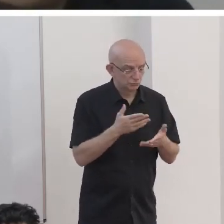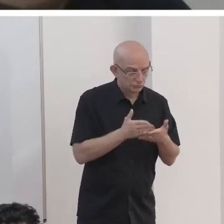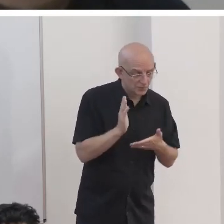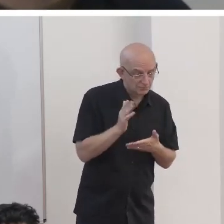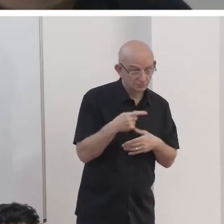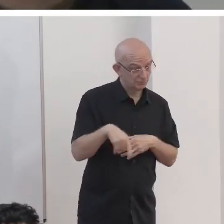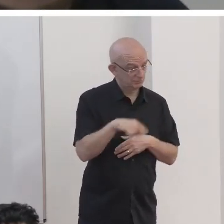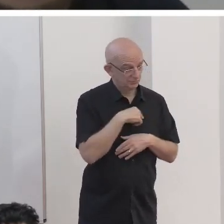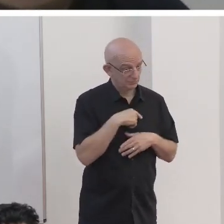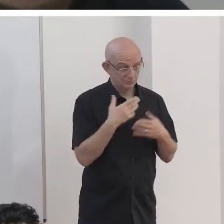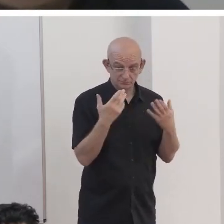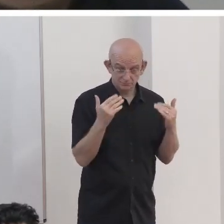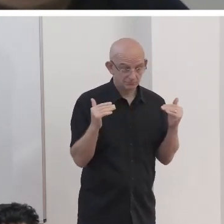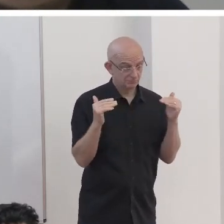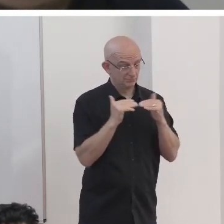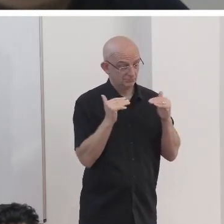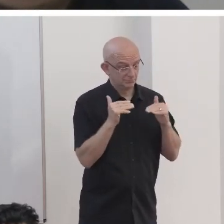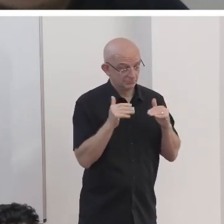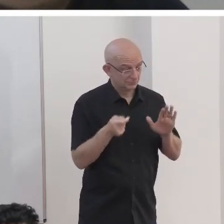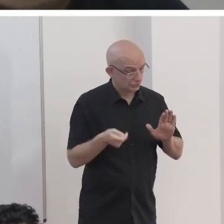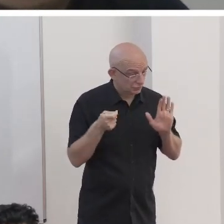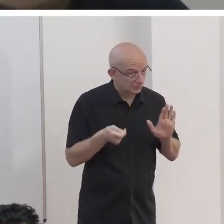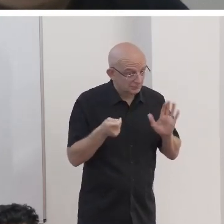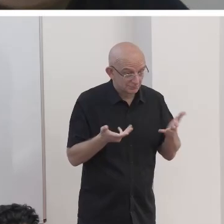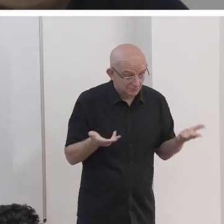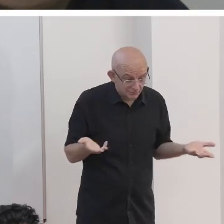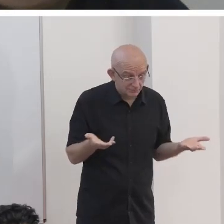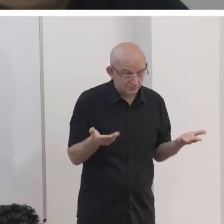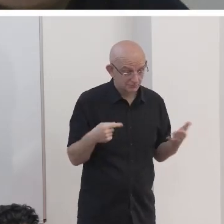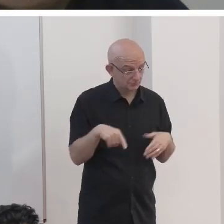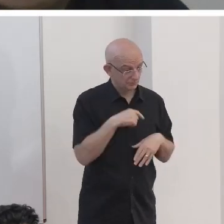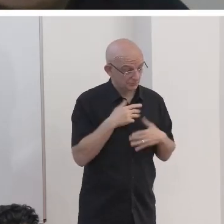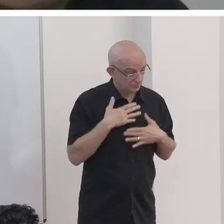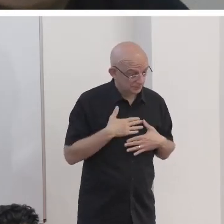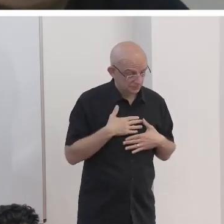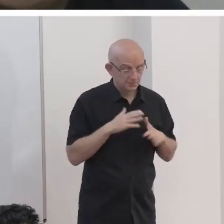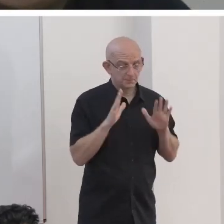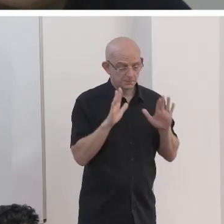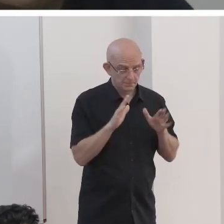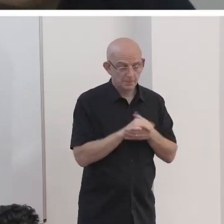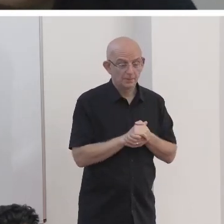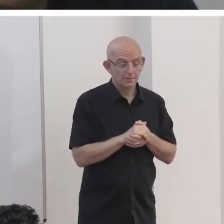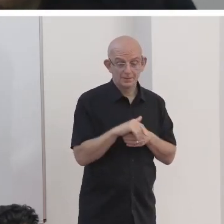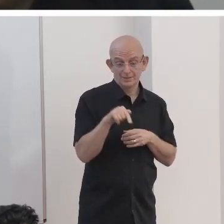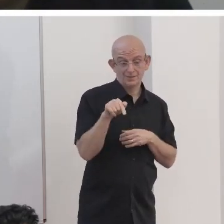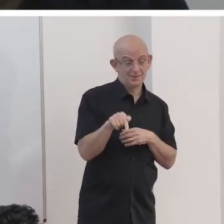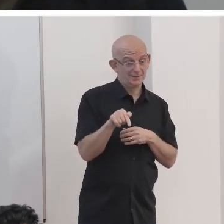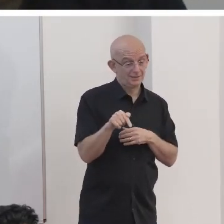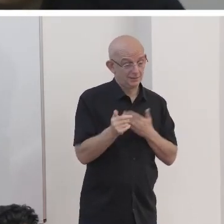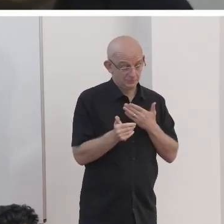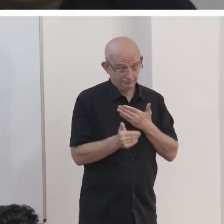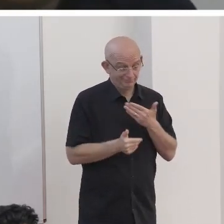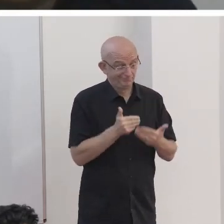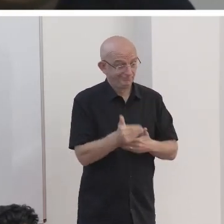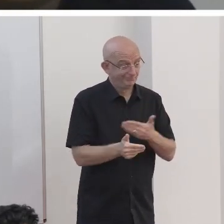So before entering in this meaning, let's do one thing. I will make you understand